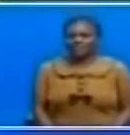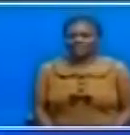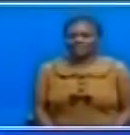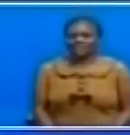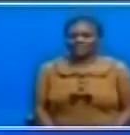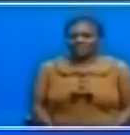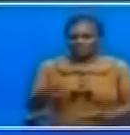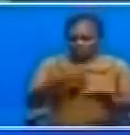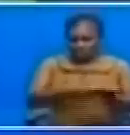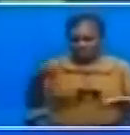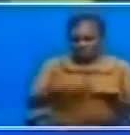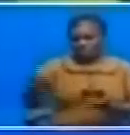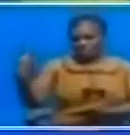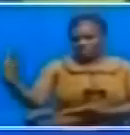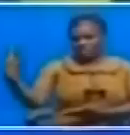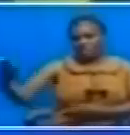For the last 3 weeks,